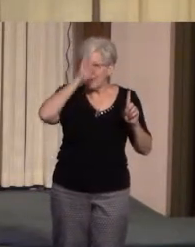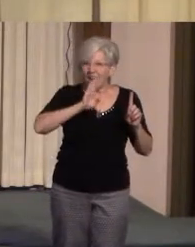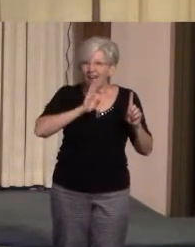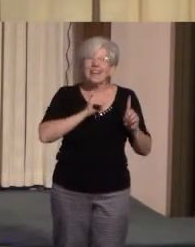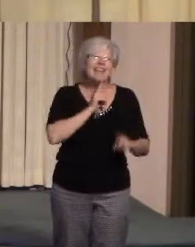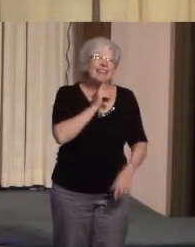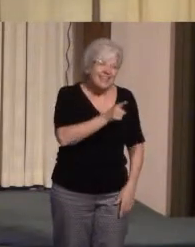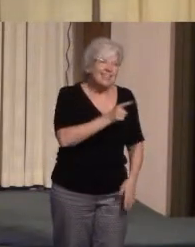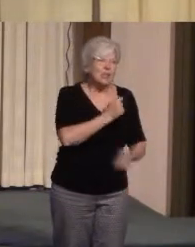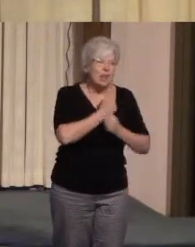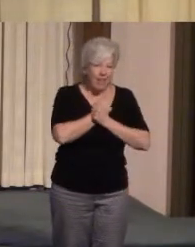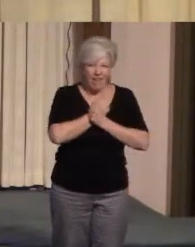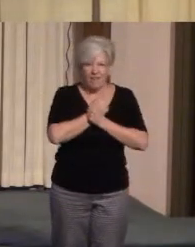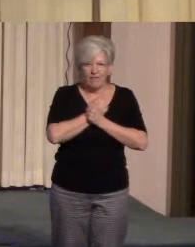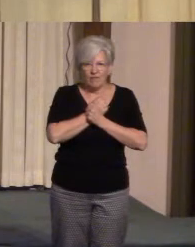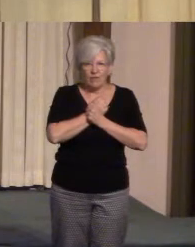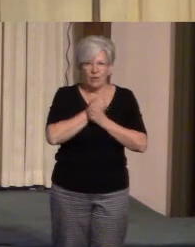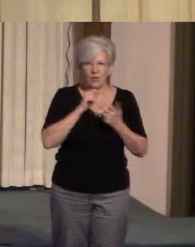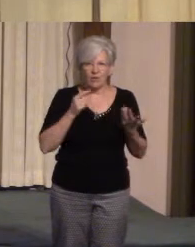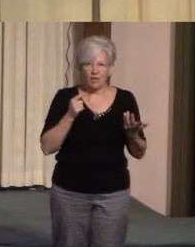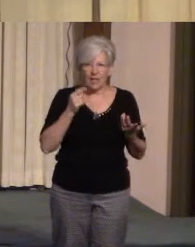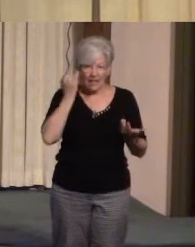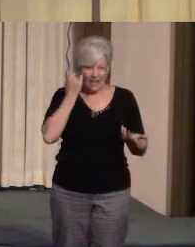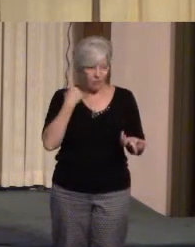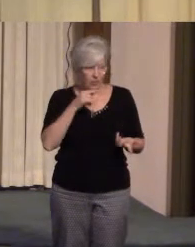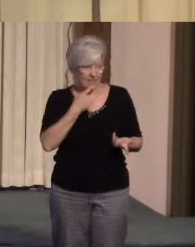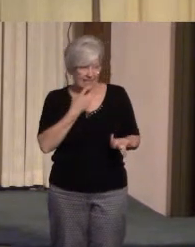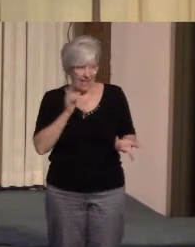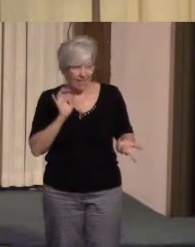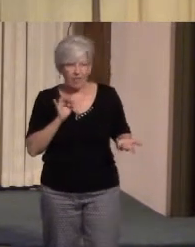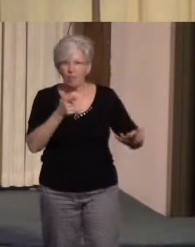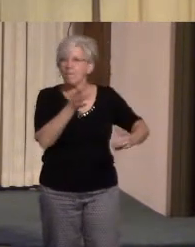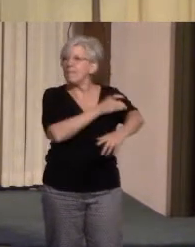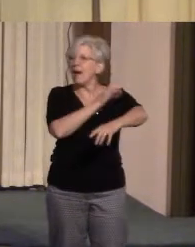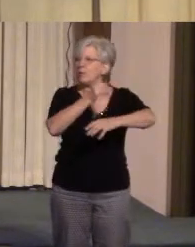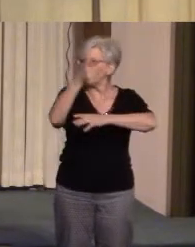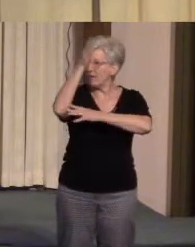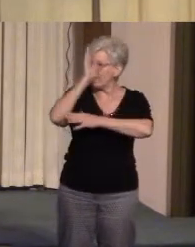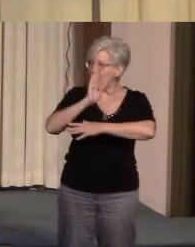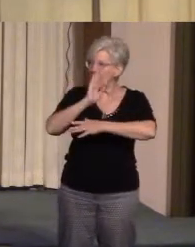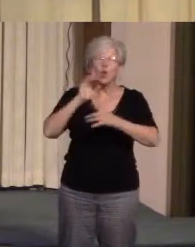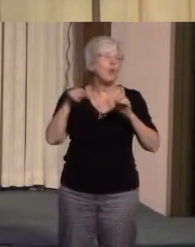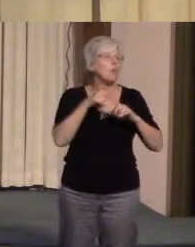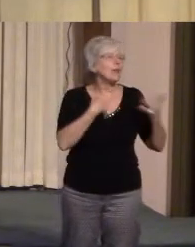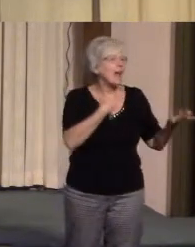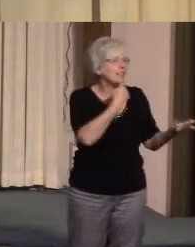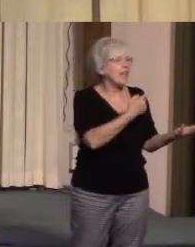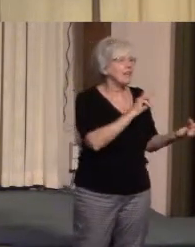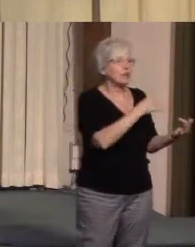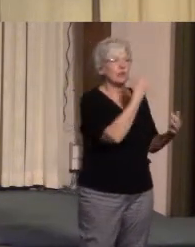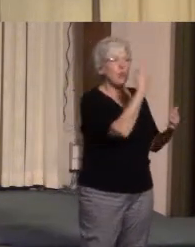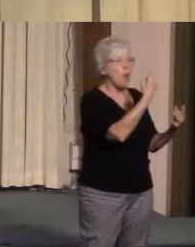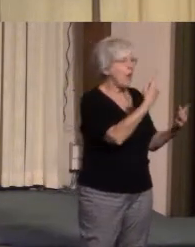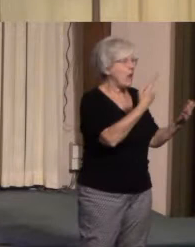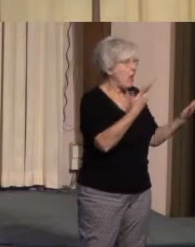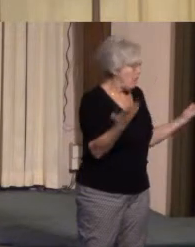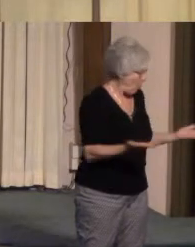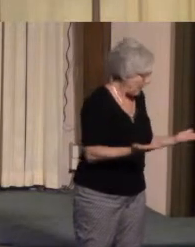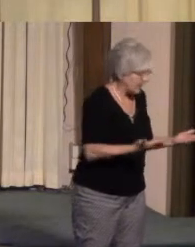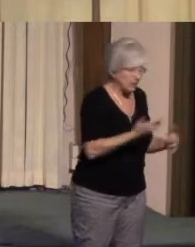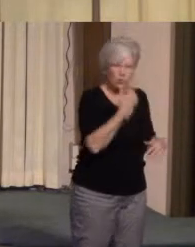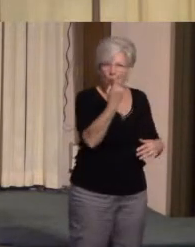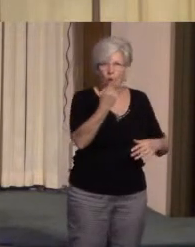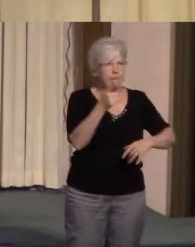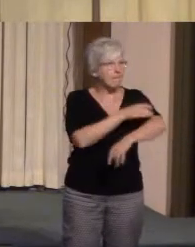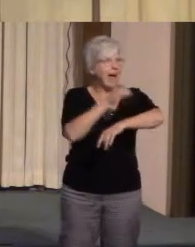But God is love. When we say that, when we talk about the powers of God, when I say there's only one presence and one power in the universe